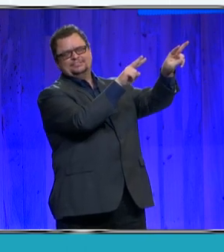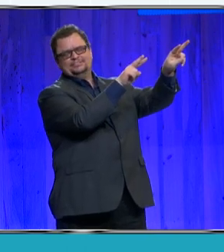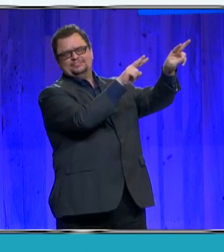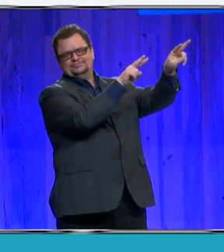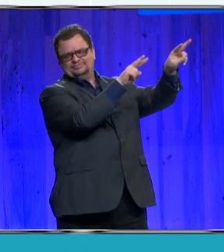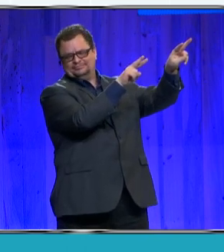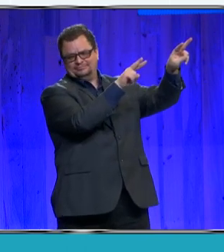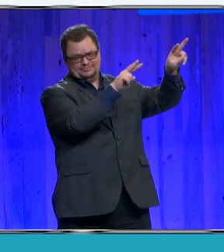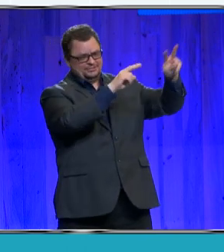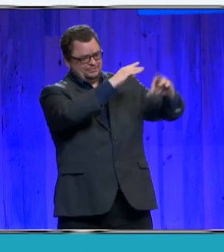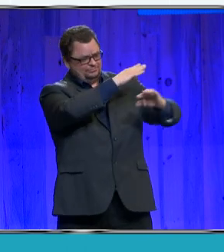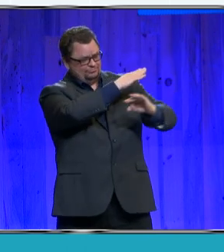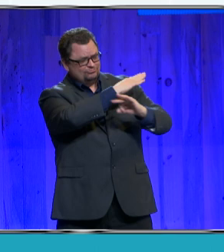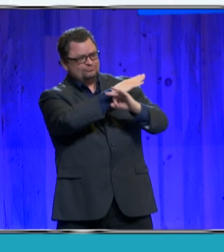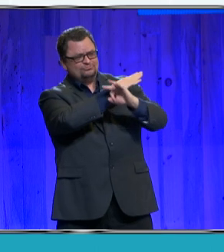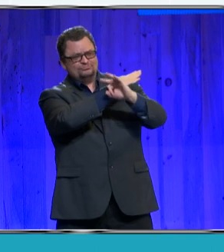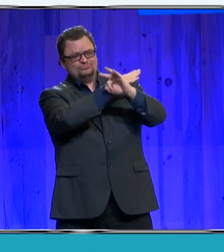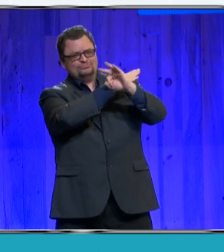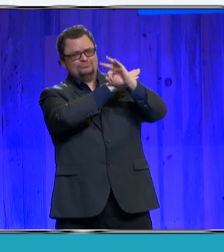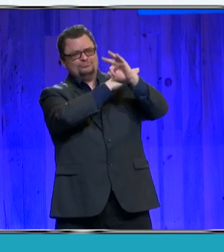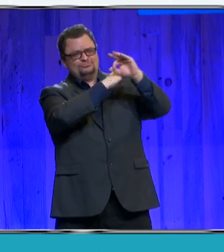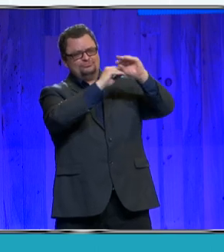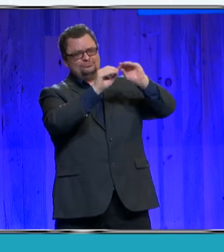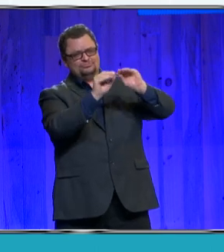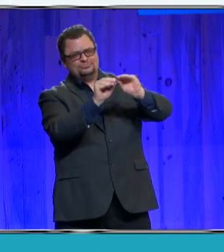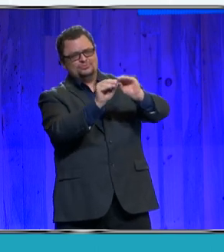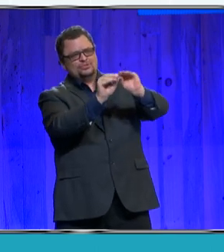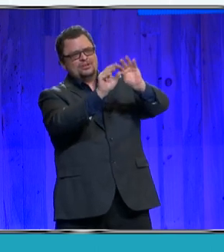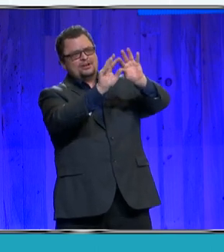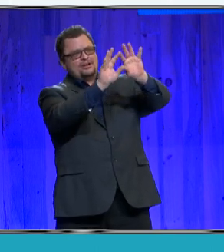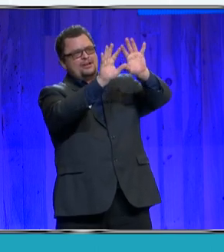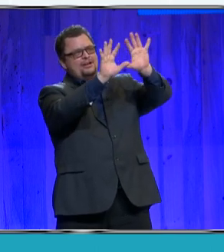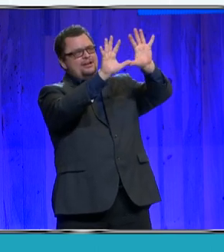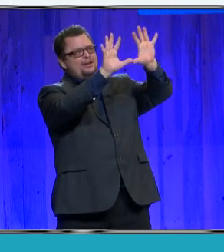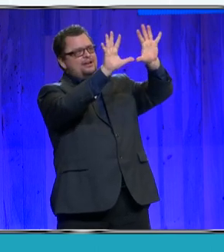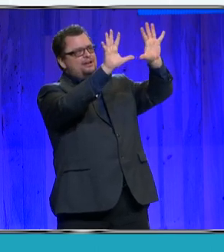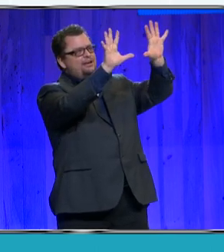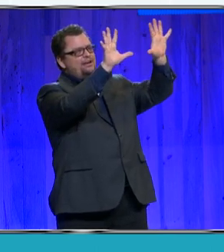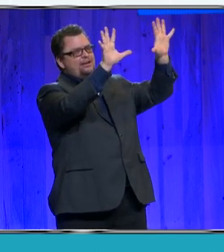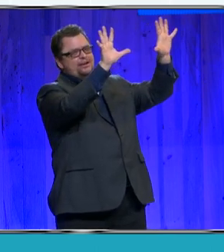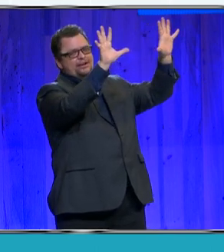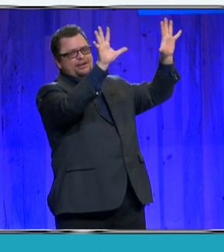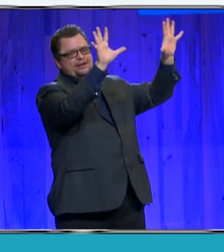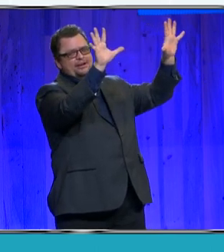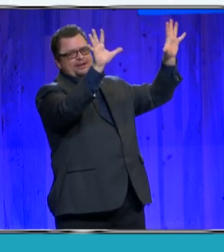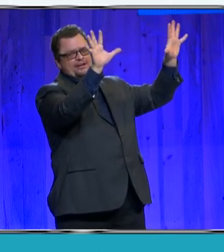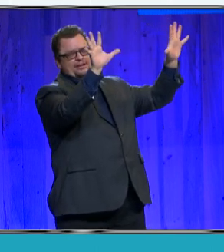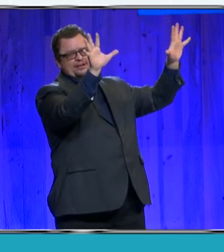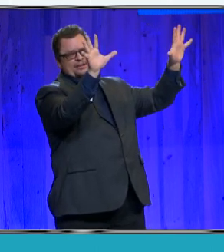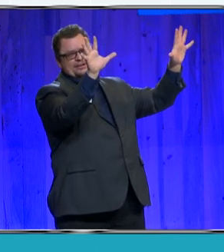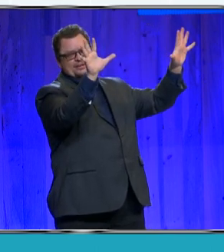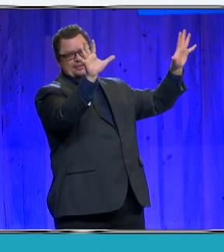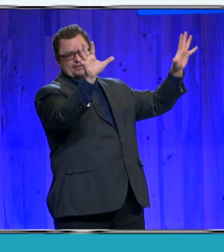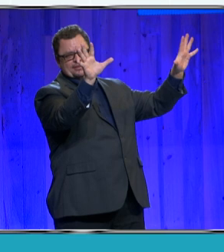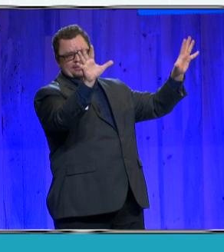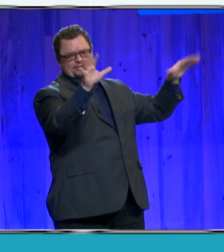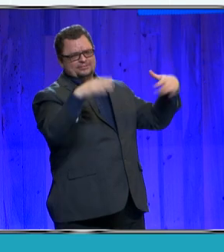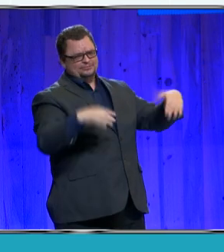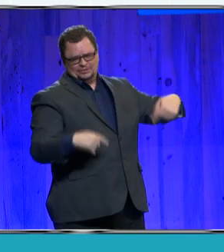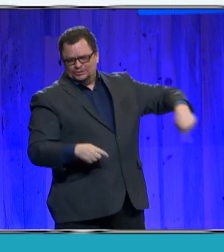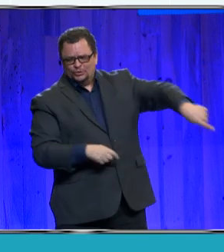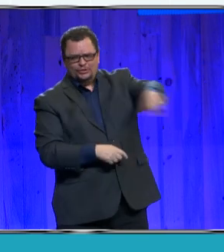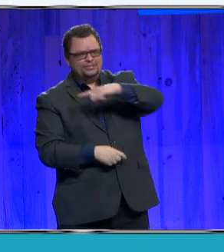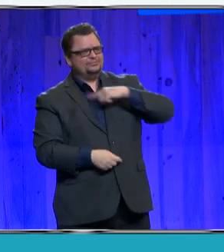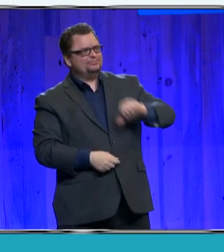the dawn's early light what so